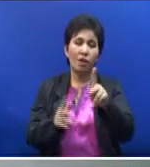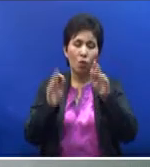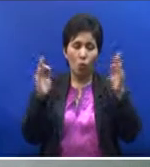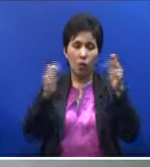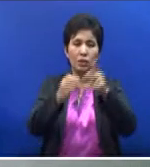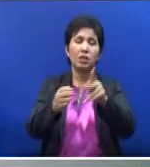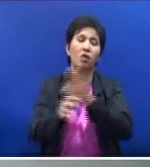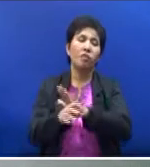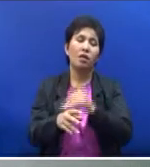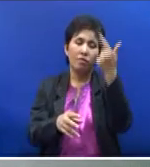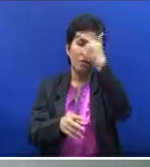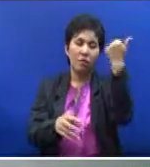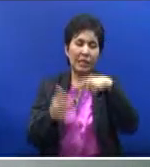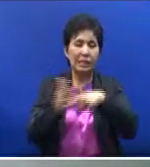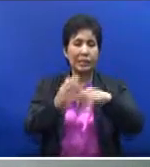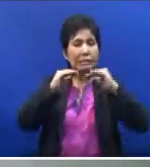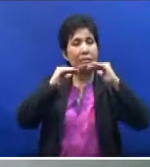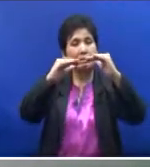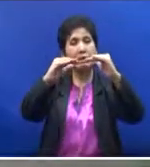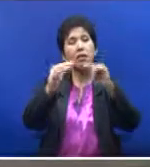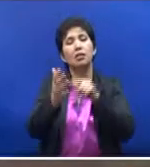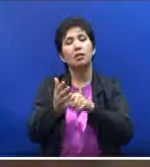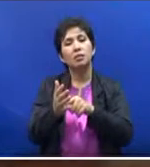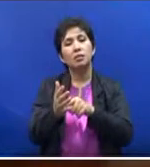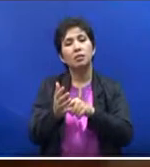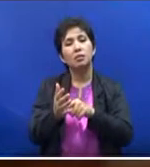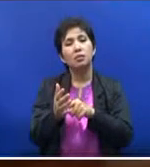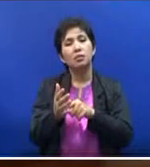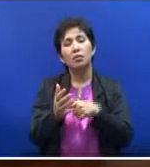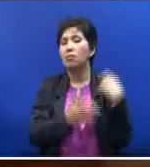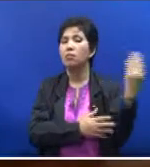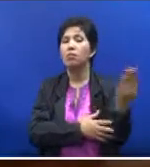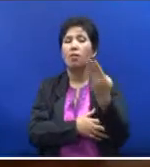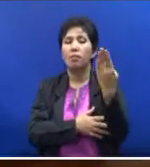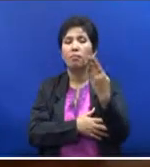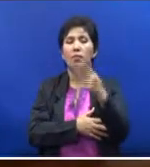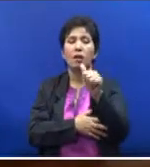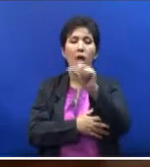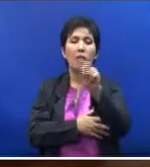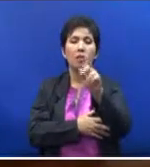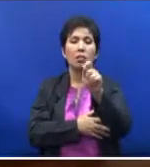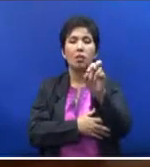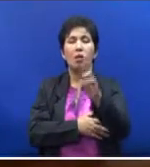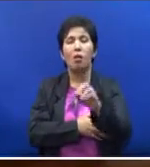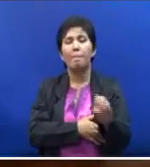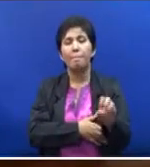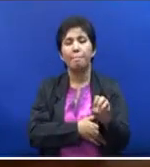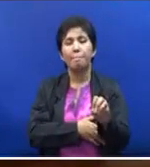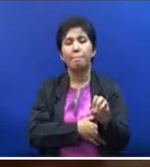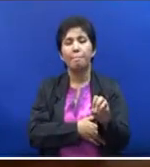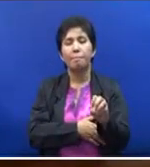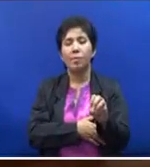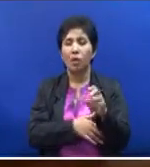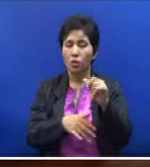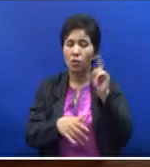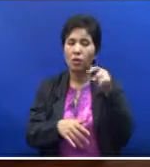research. Okay, so we understand that researchers also a normal human being, right? Being a normal human being,